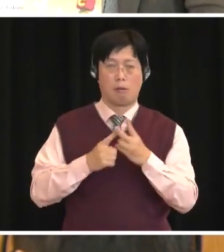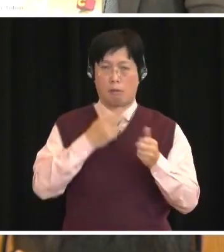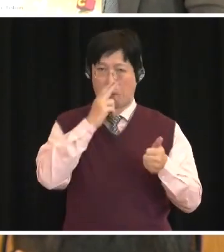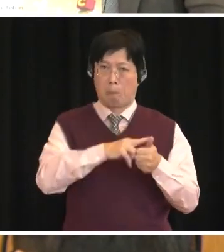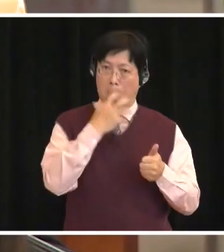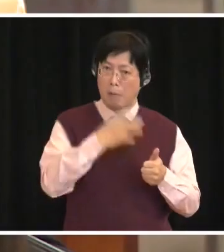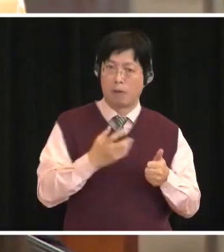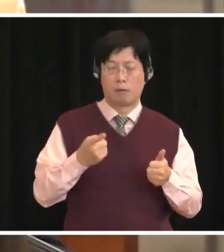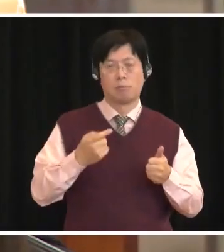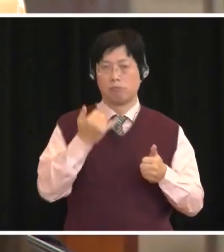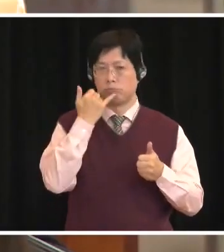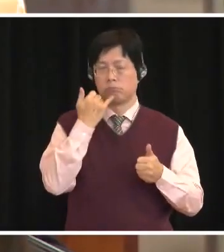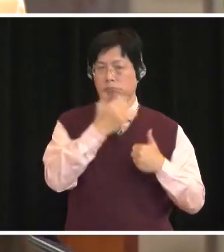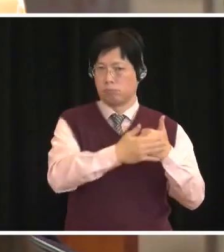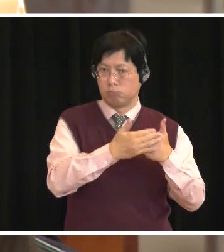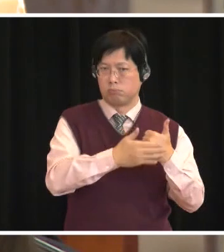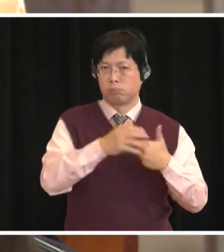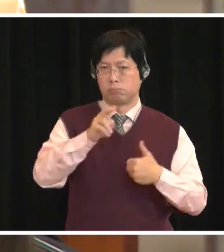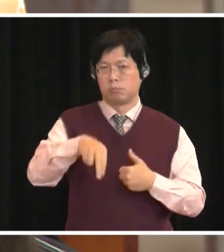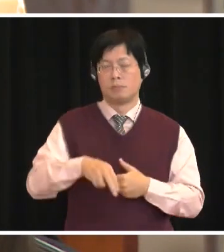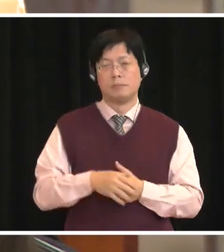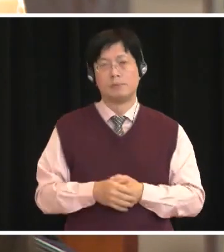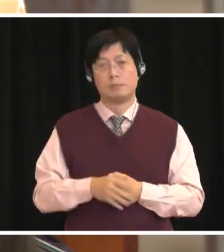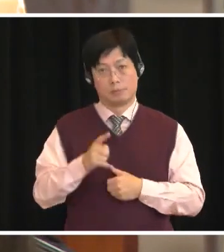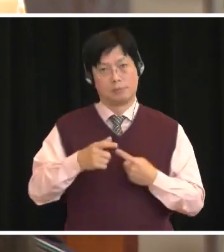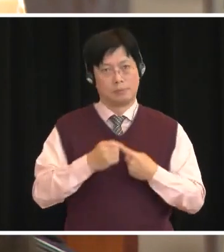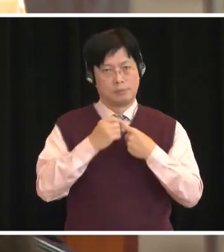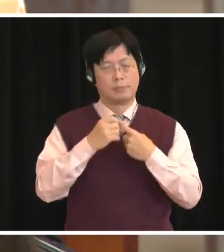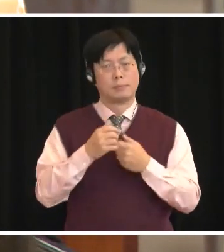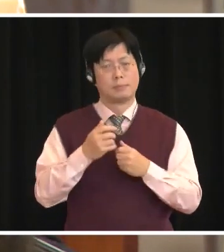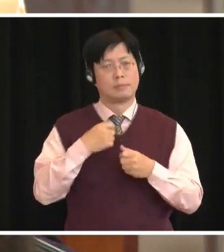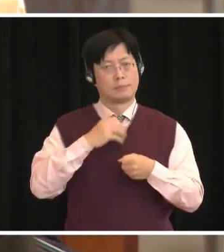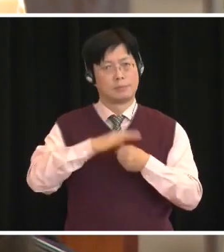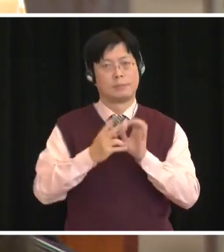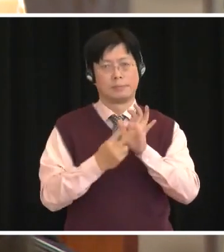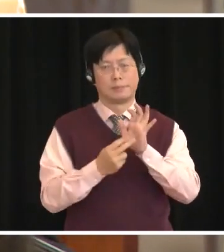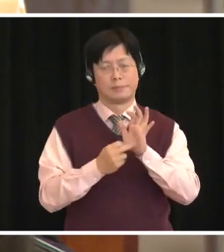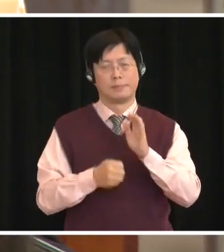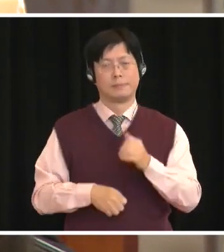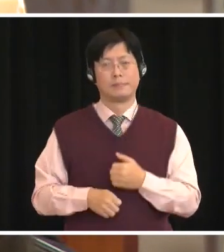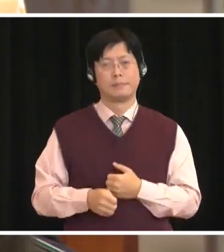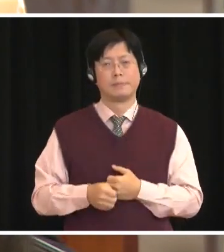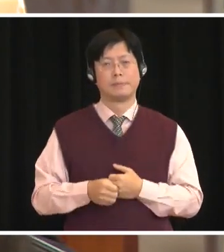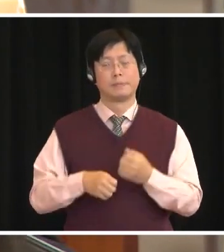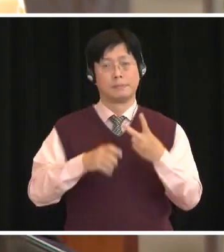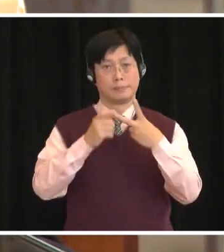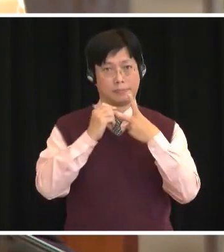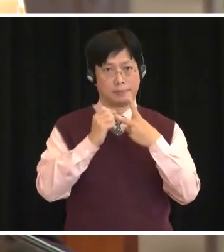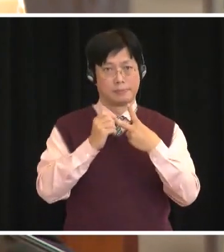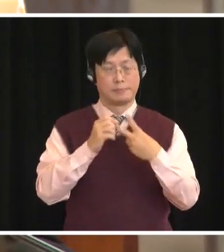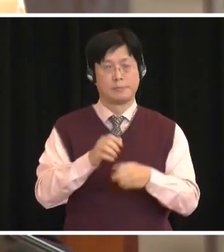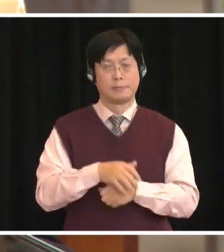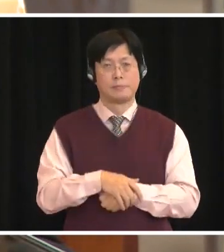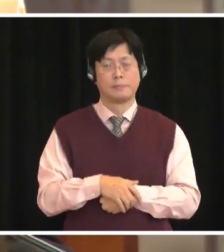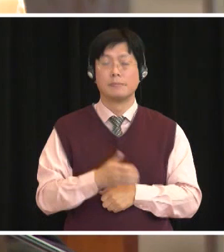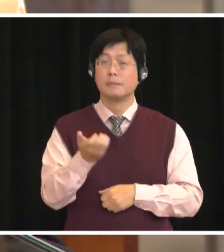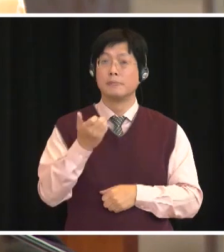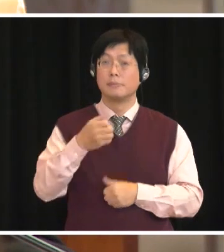to help juveniles and children when they suffer any crime or involved in any crime.